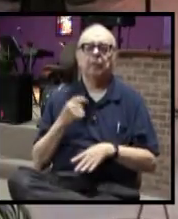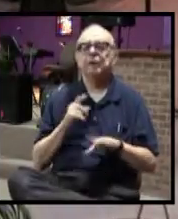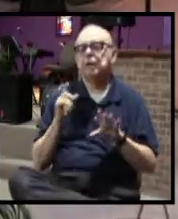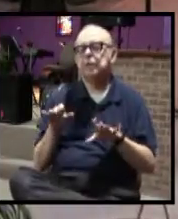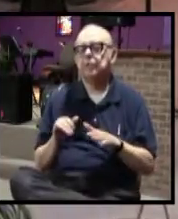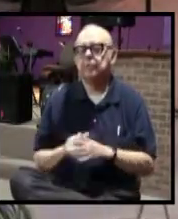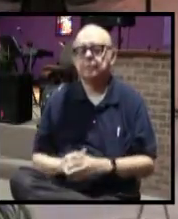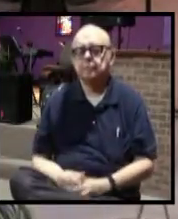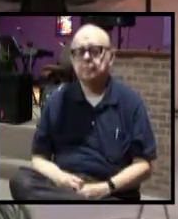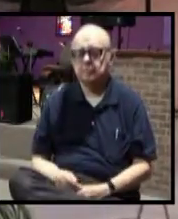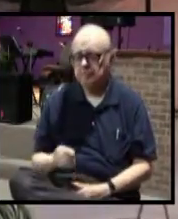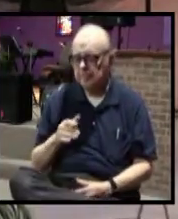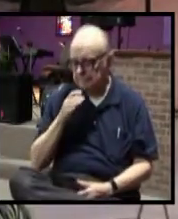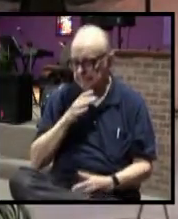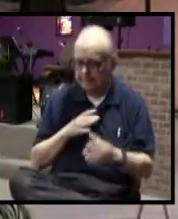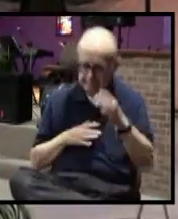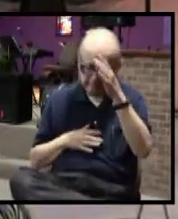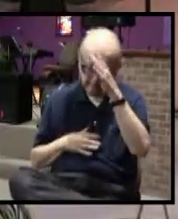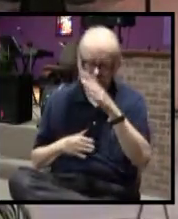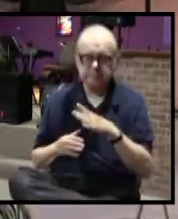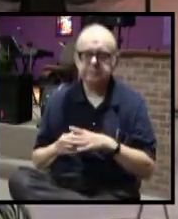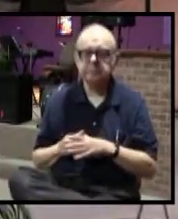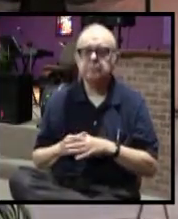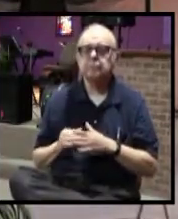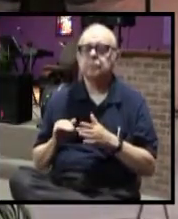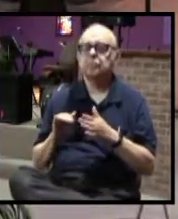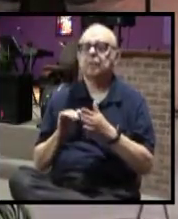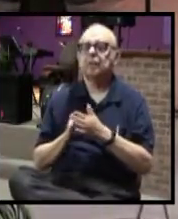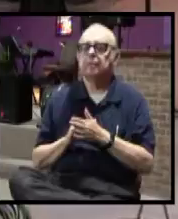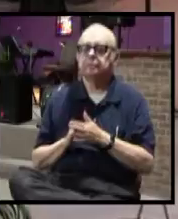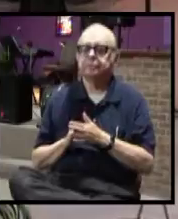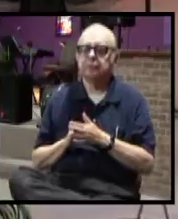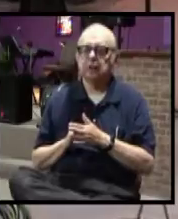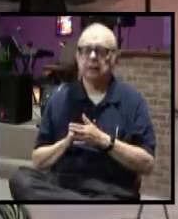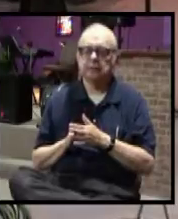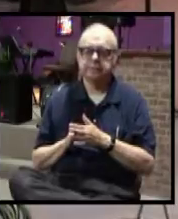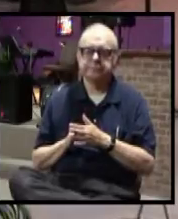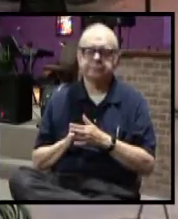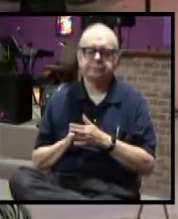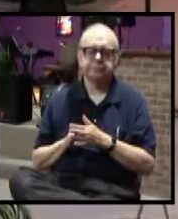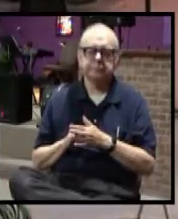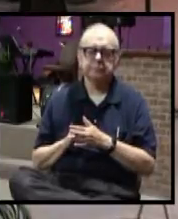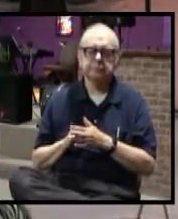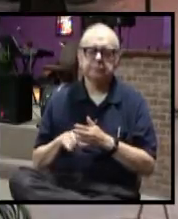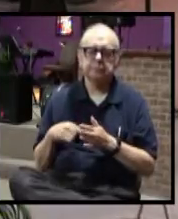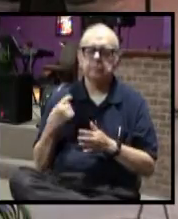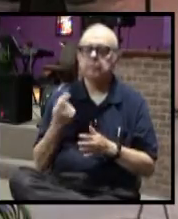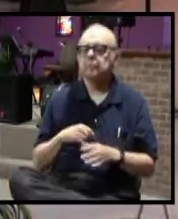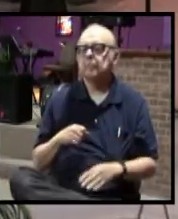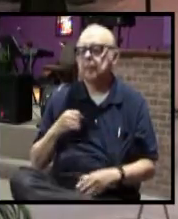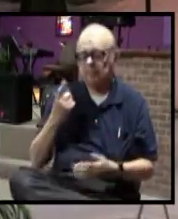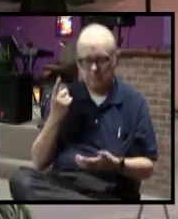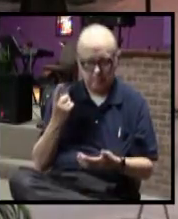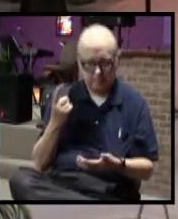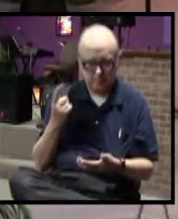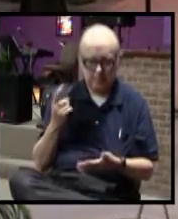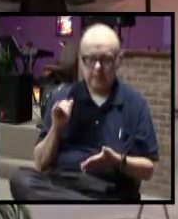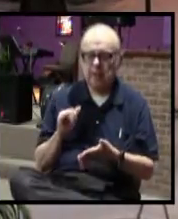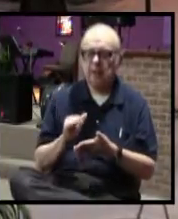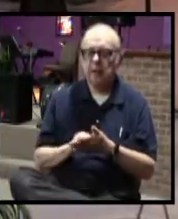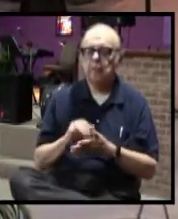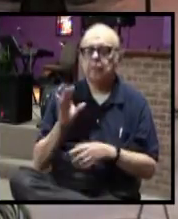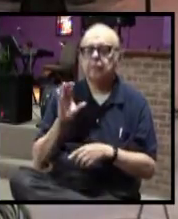he says, that's what we need. And ladies and gentlemen, this is what we need to